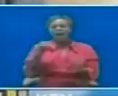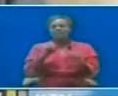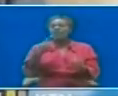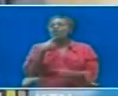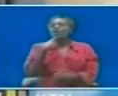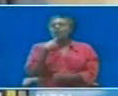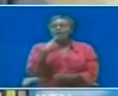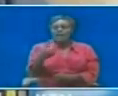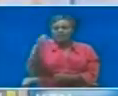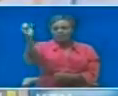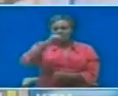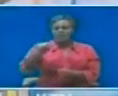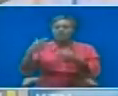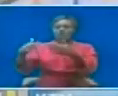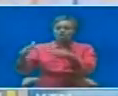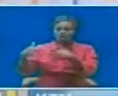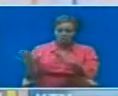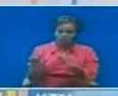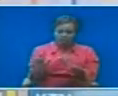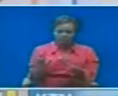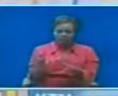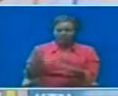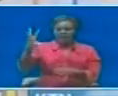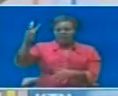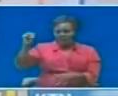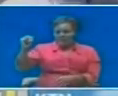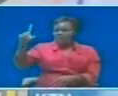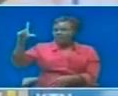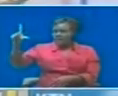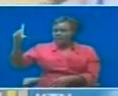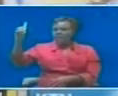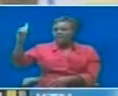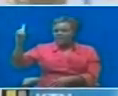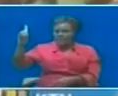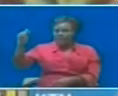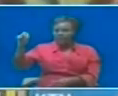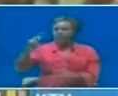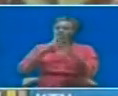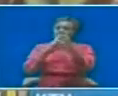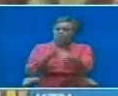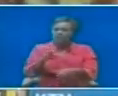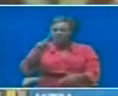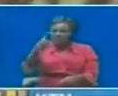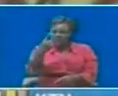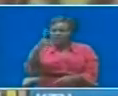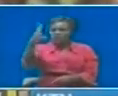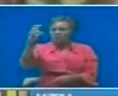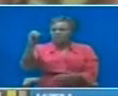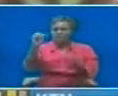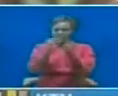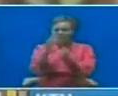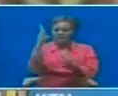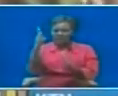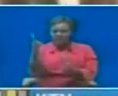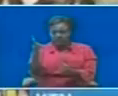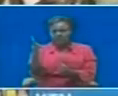100% losing. MLND was first reported in September 2011 in Bomet County,